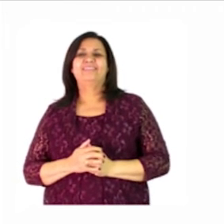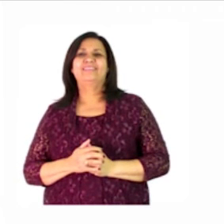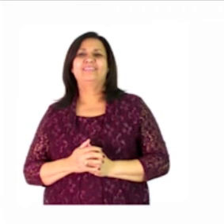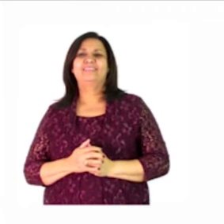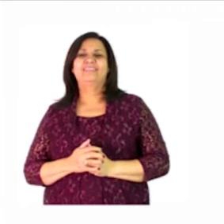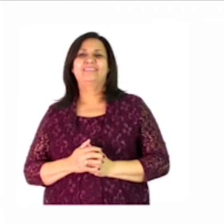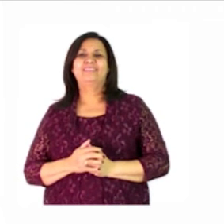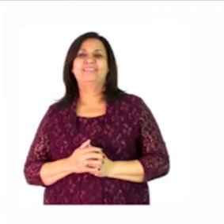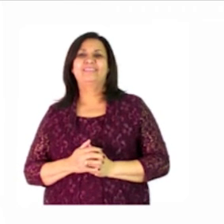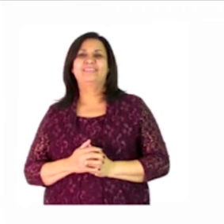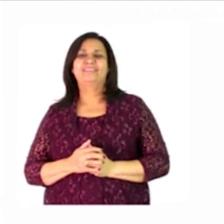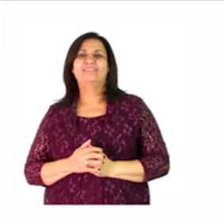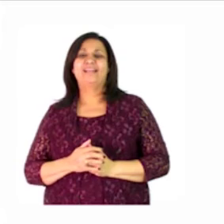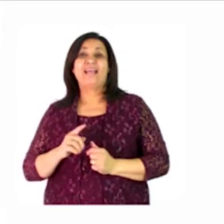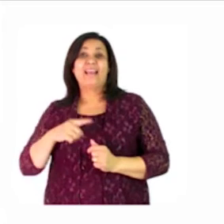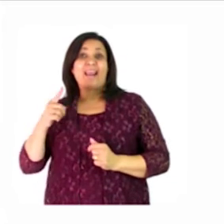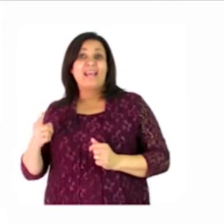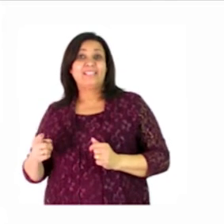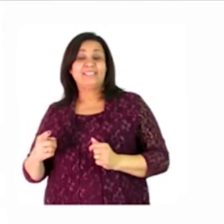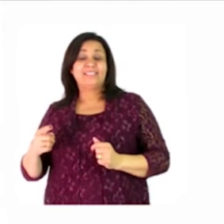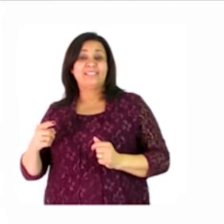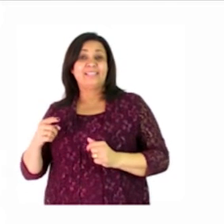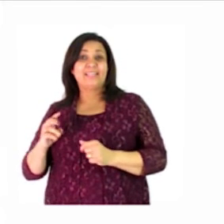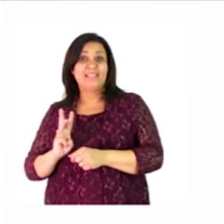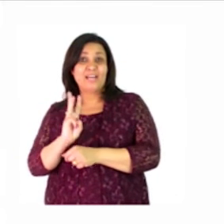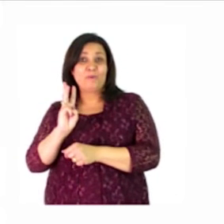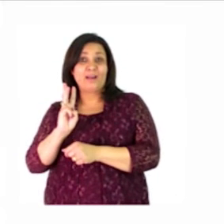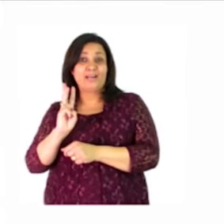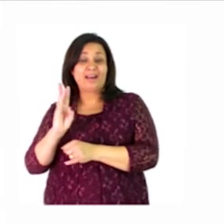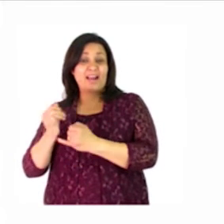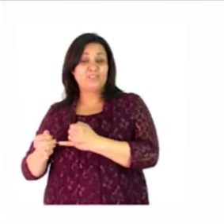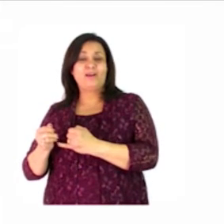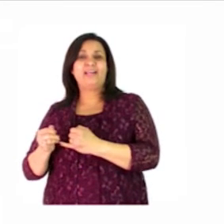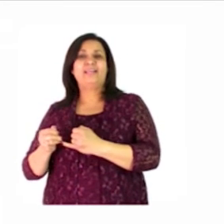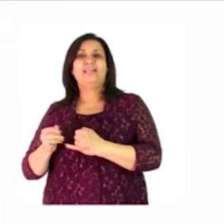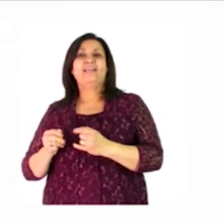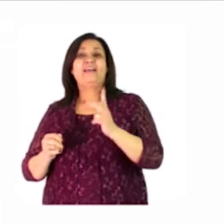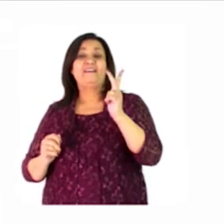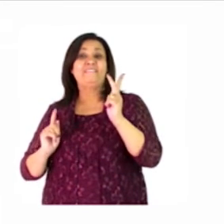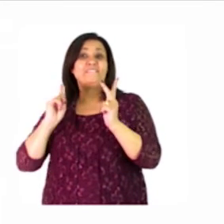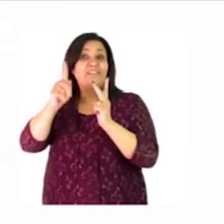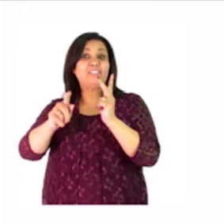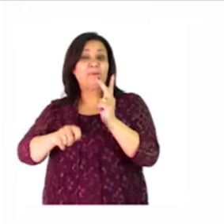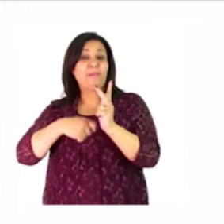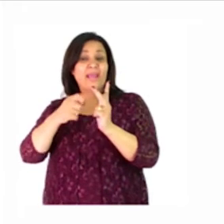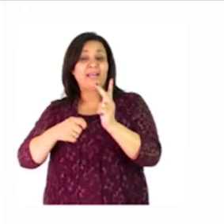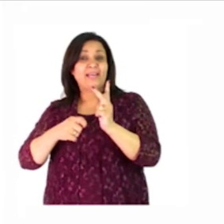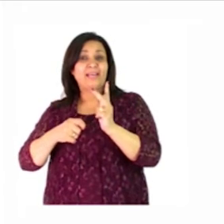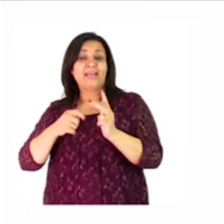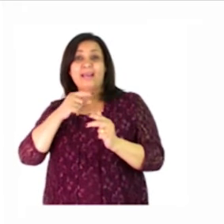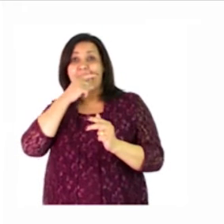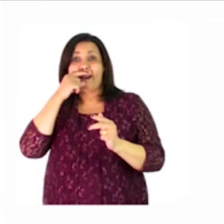we will call the next, or even the last fisherman with the letter C